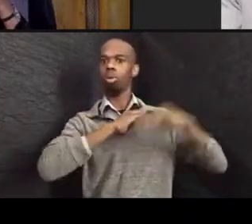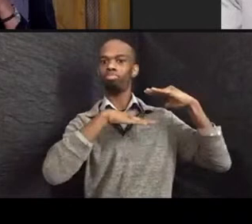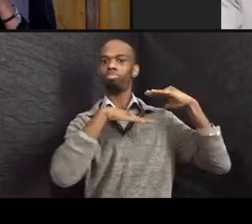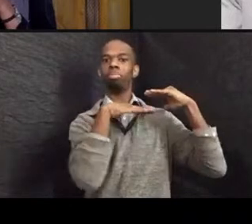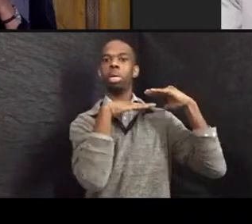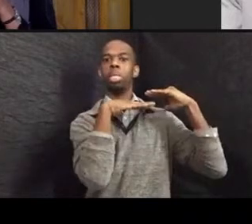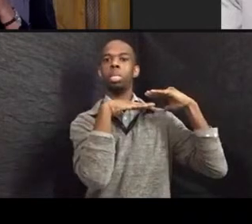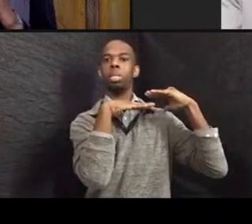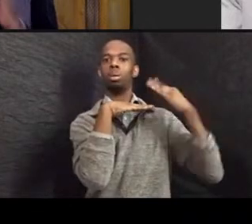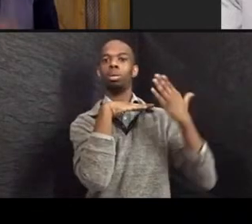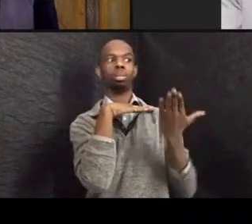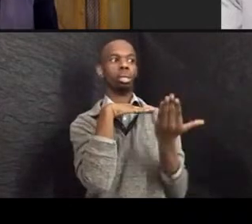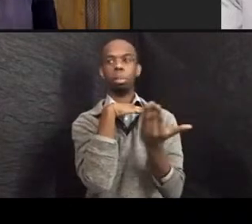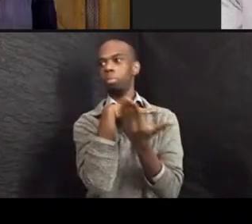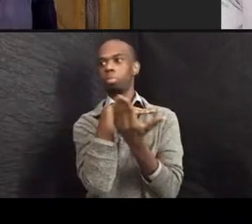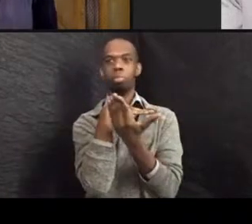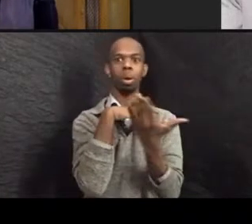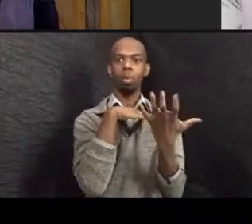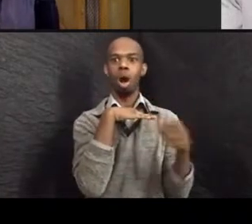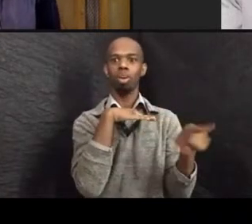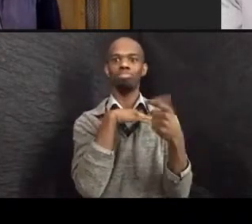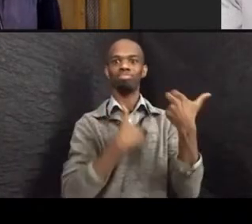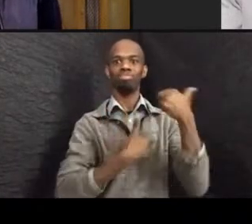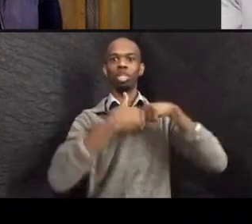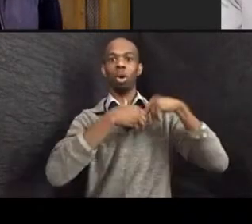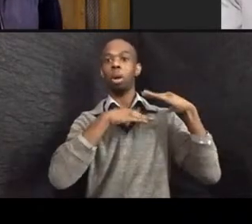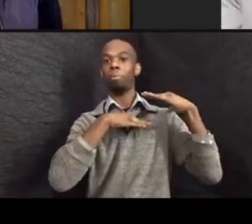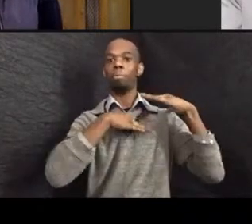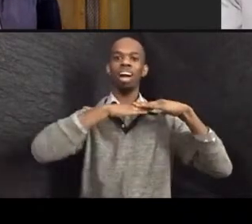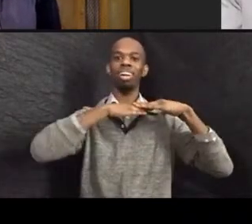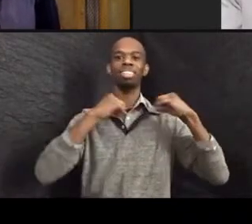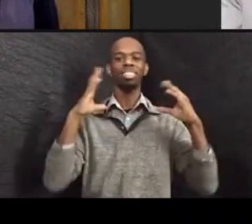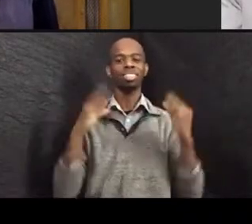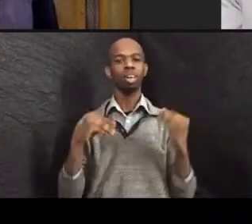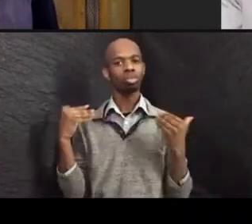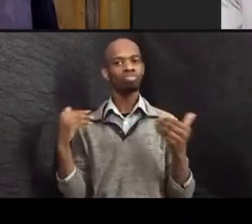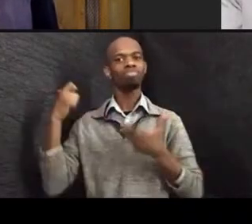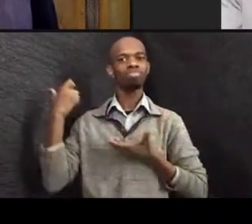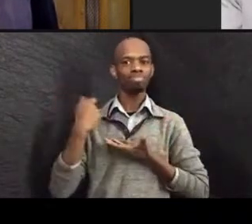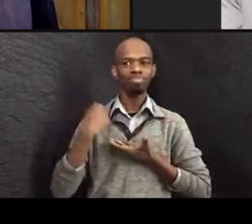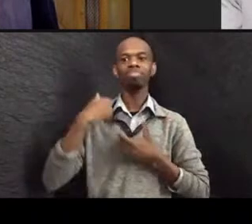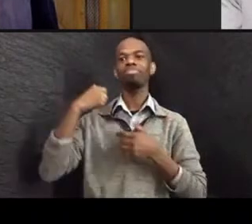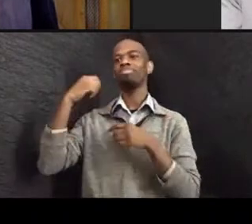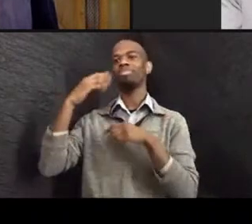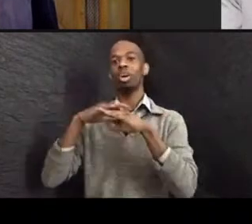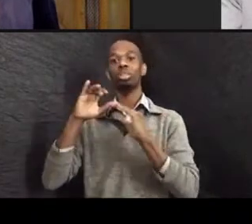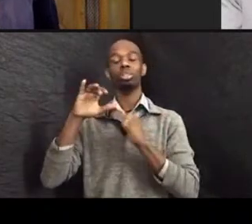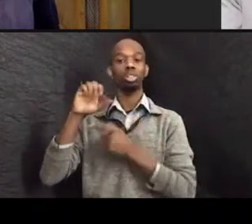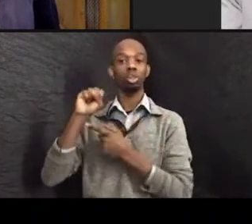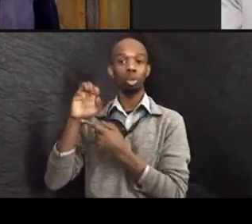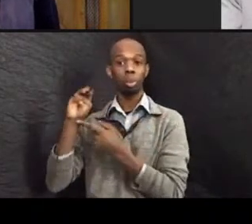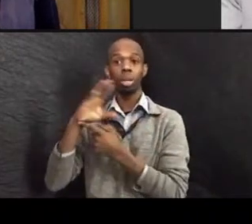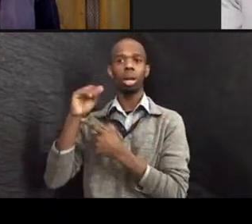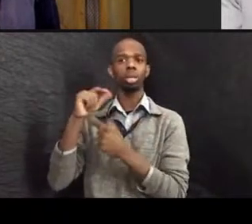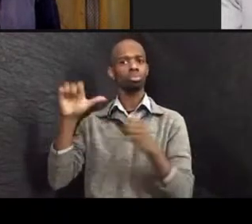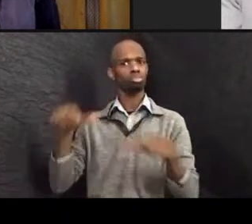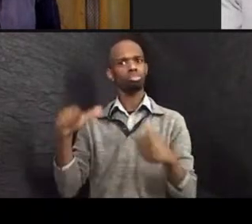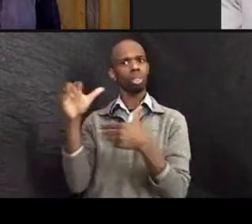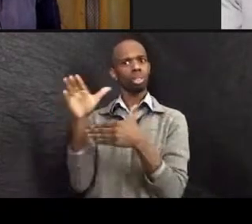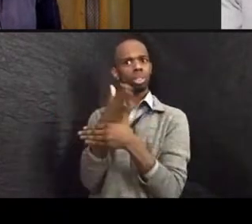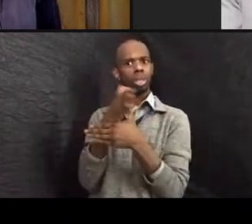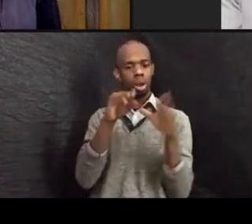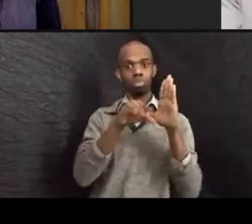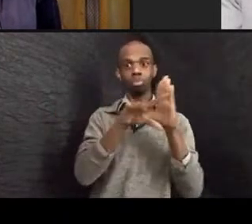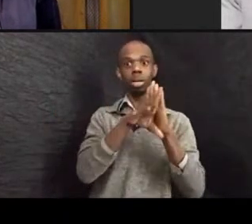your community. So please subscribe, follow us on our social media, and share with your community.